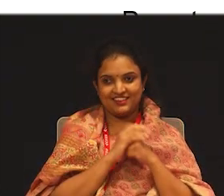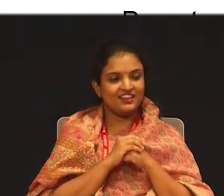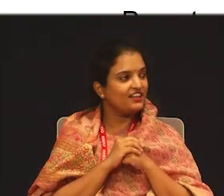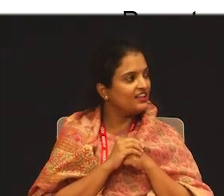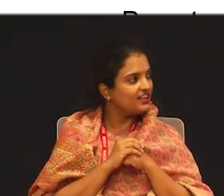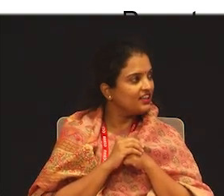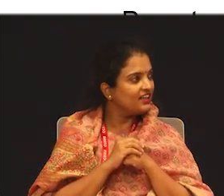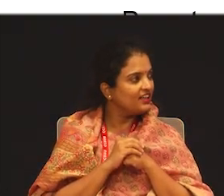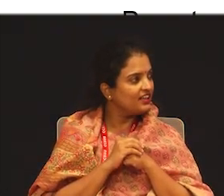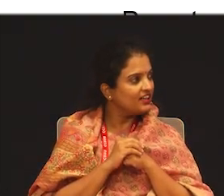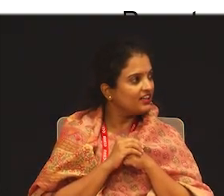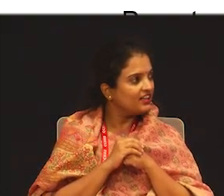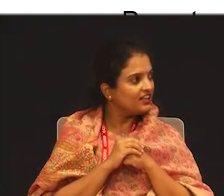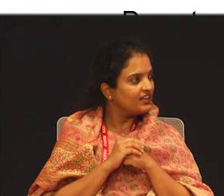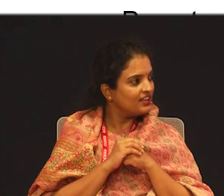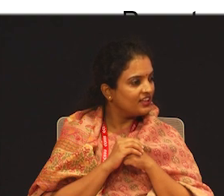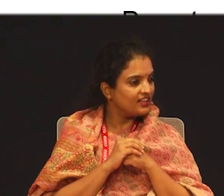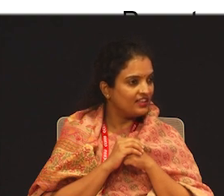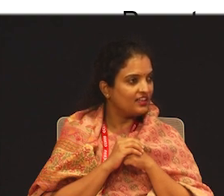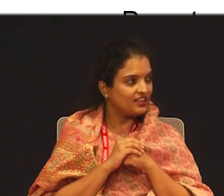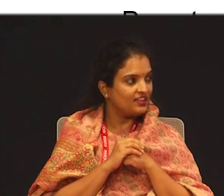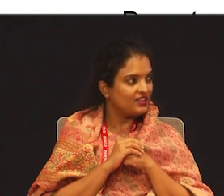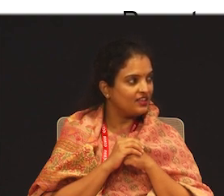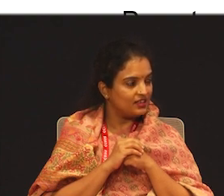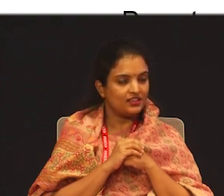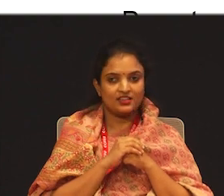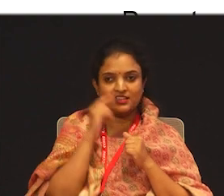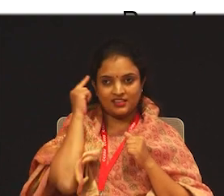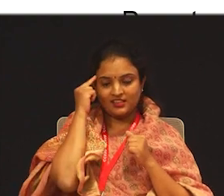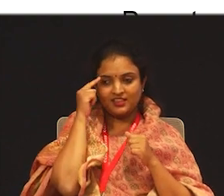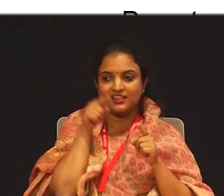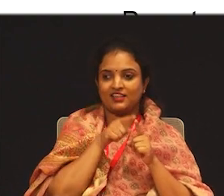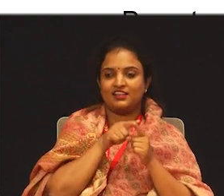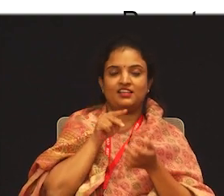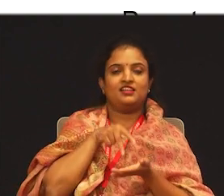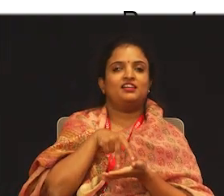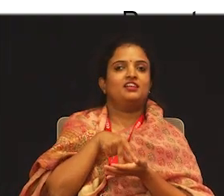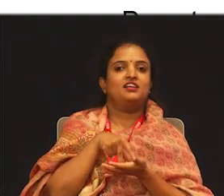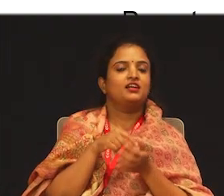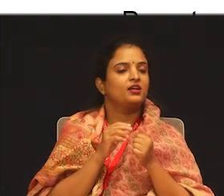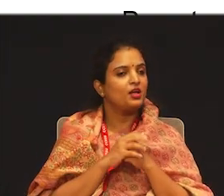So the question doesn't arise there. But still, think about it and reflect upon it.